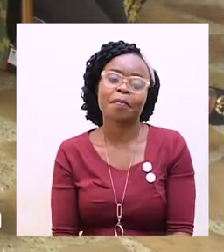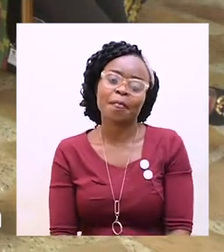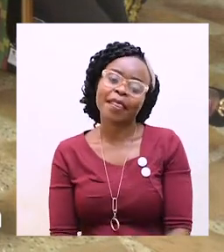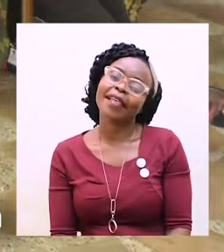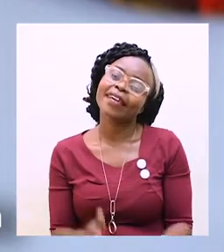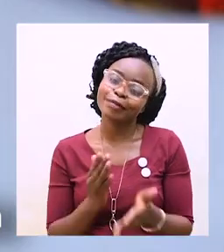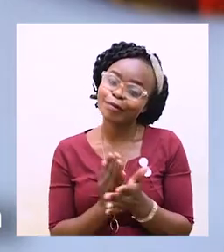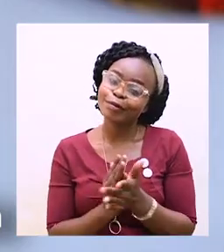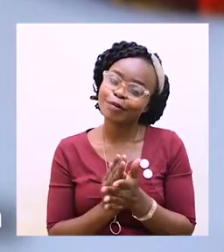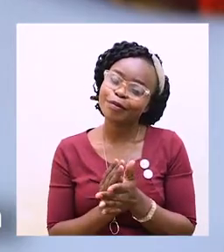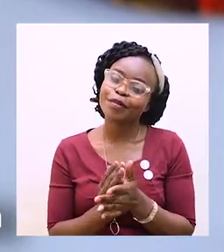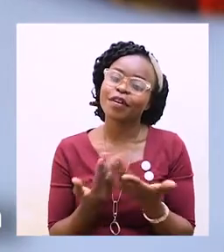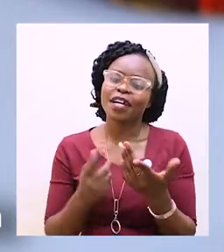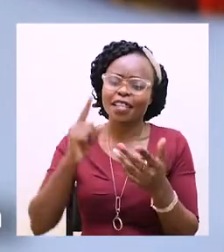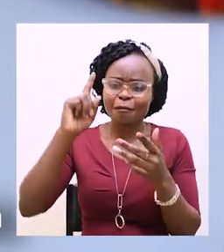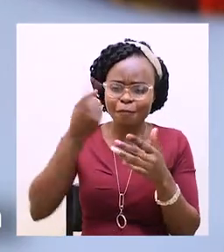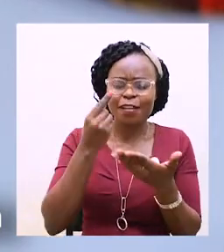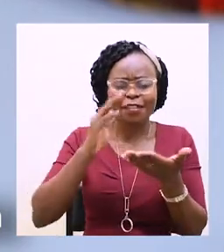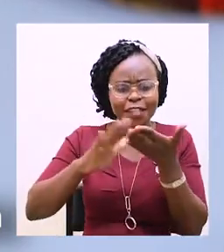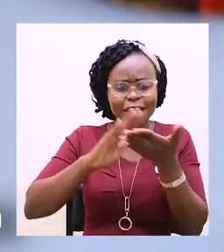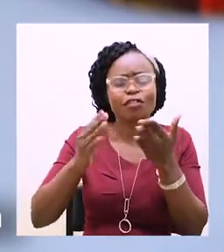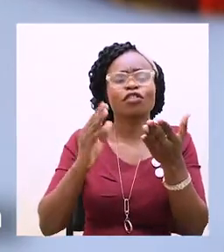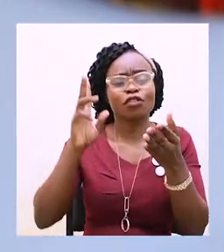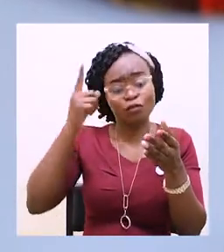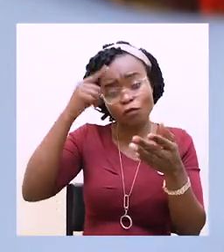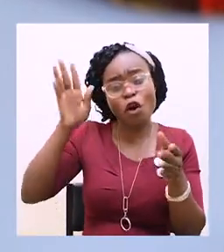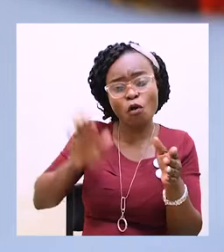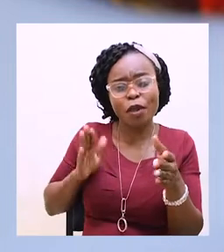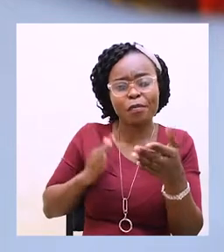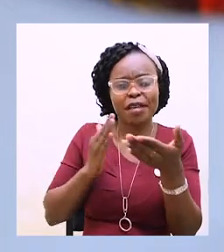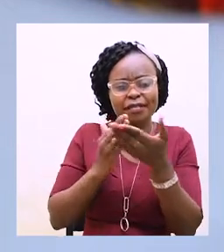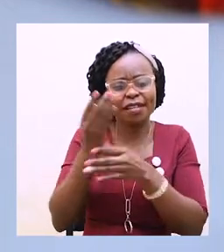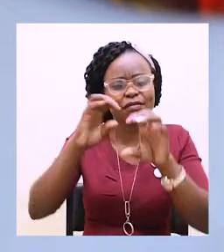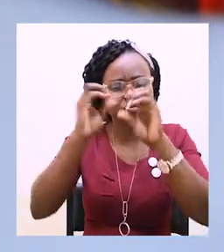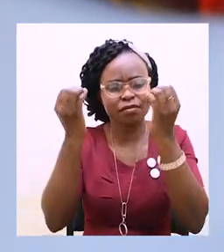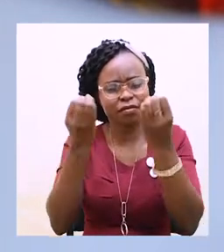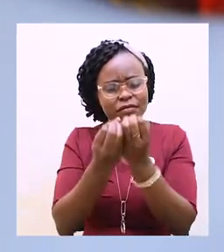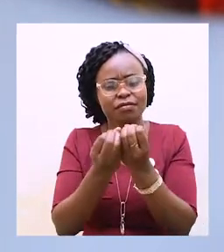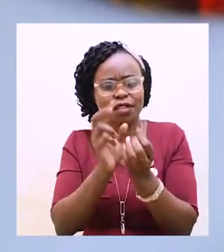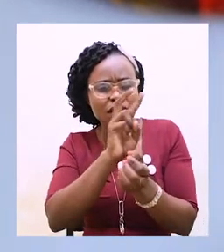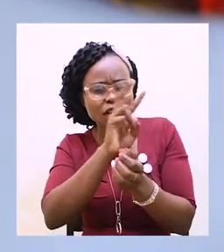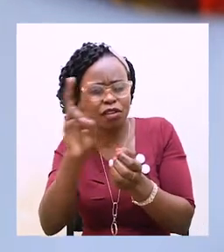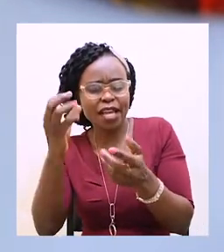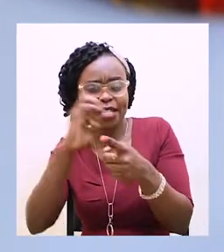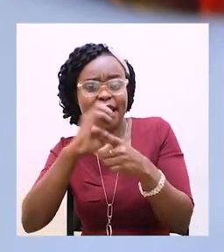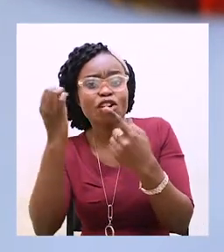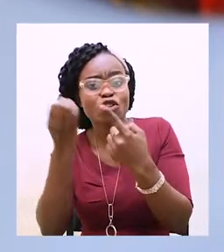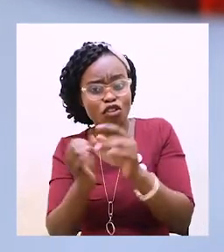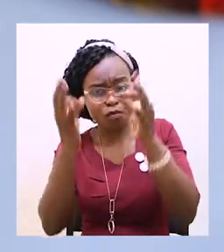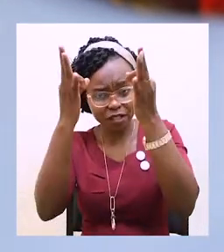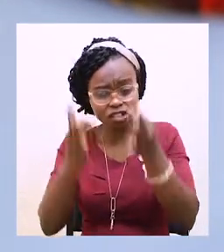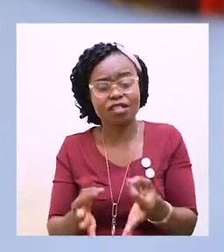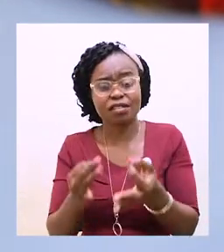Actually, the thirst and the growth for women's rights organization branching into actually looking at women's economic justice and